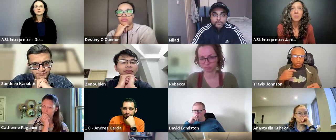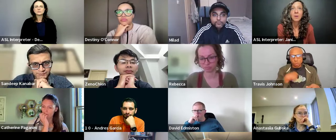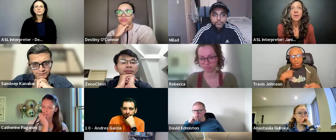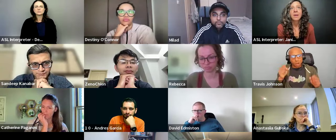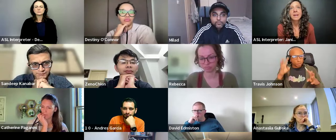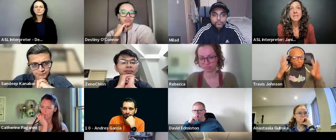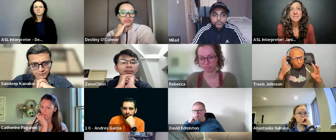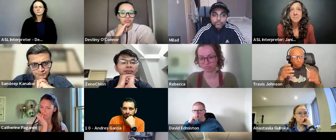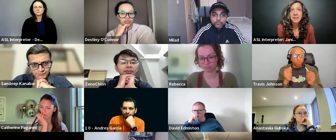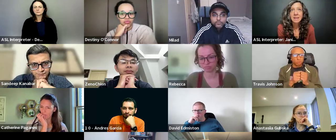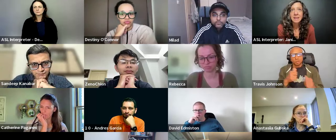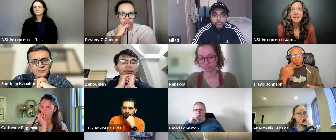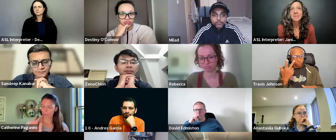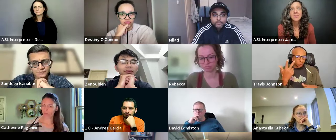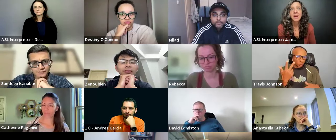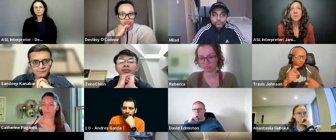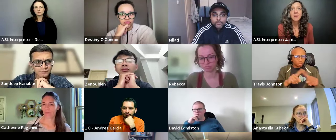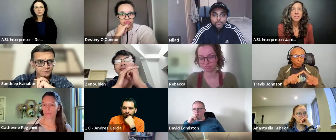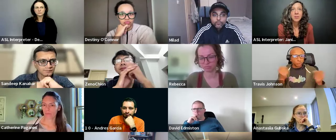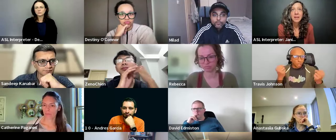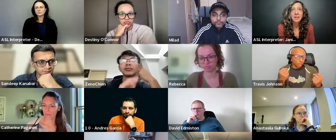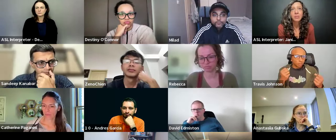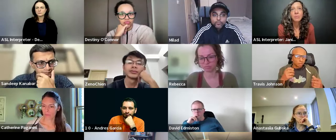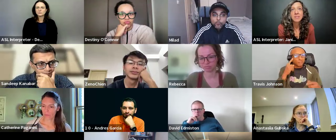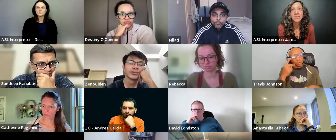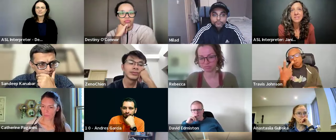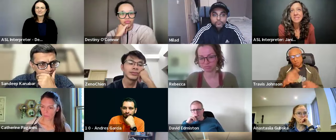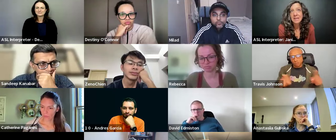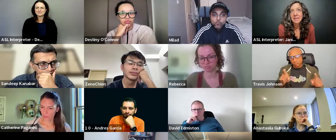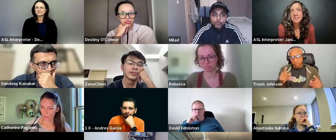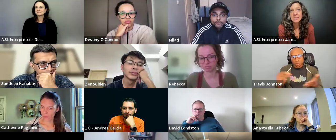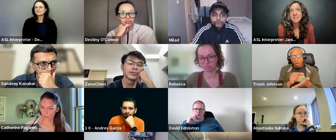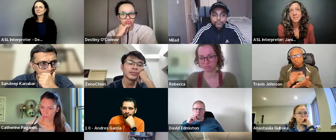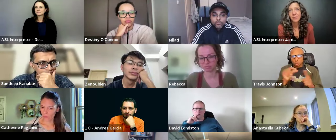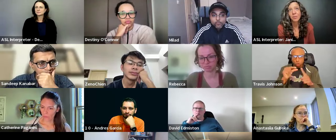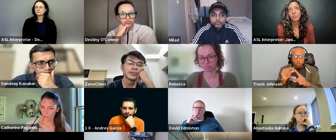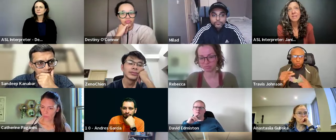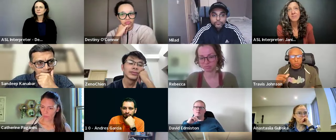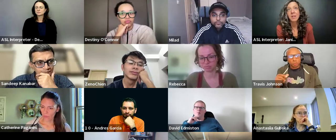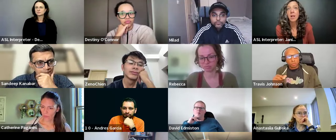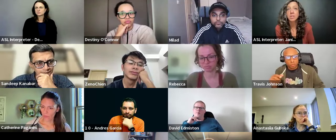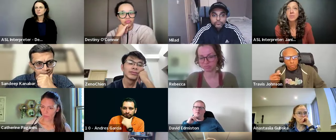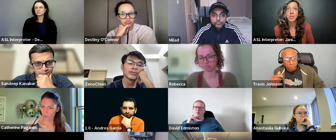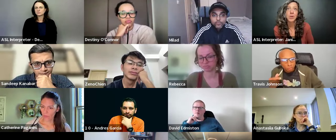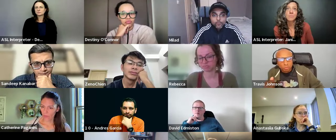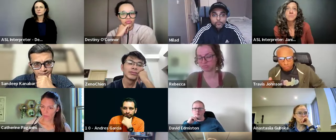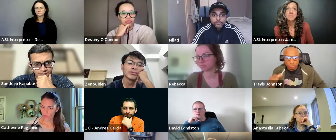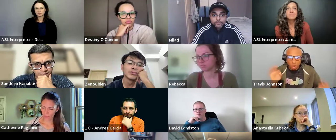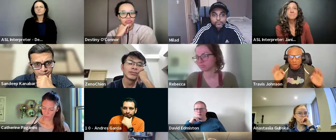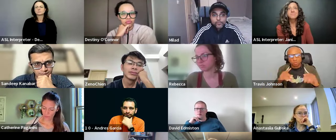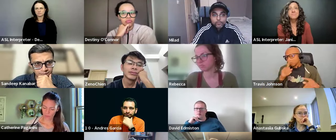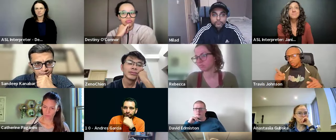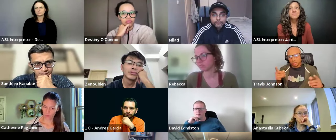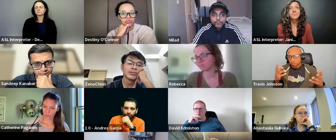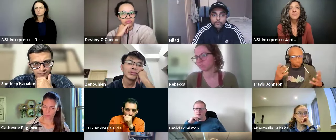volunteered to help attend a meeting so that we could create three different signs for three different glossary